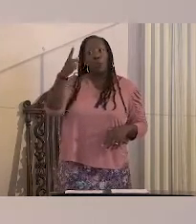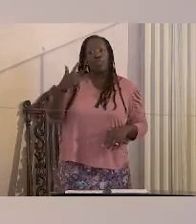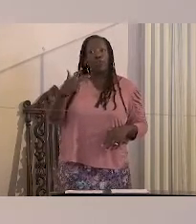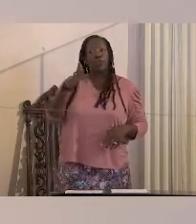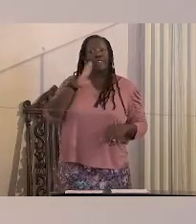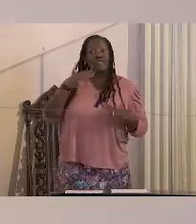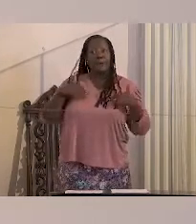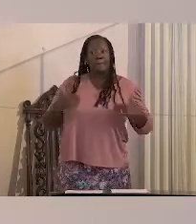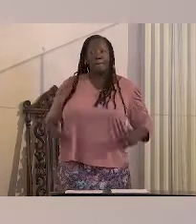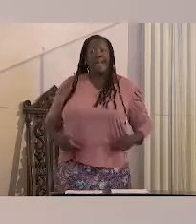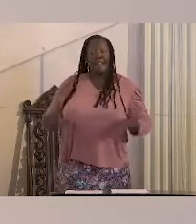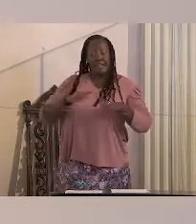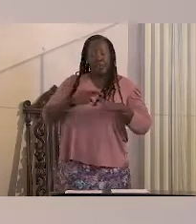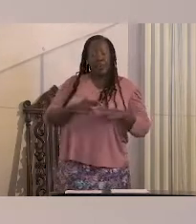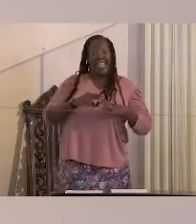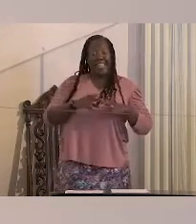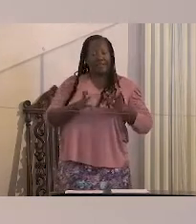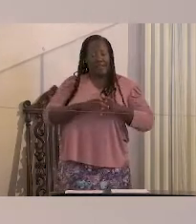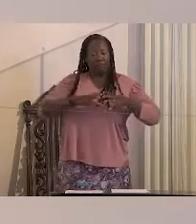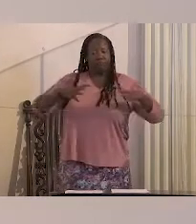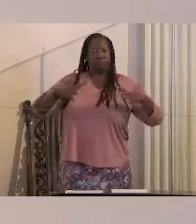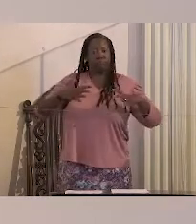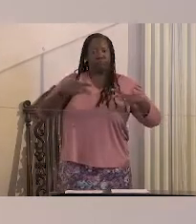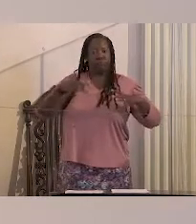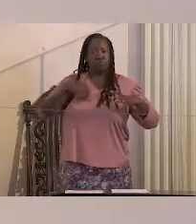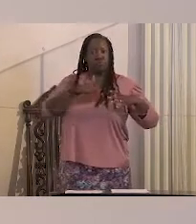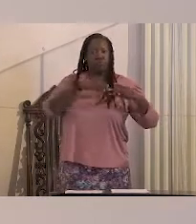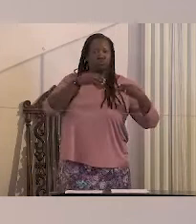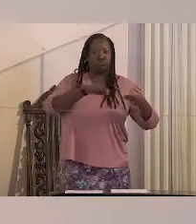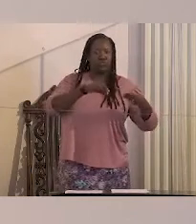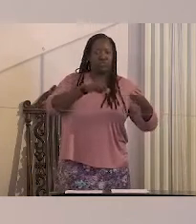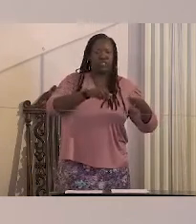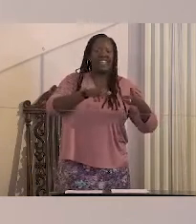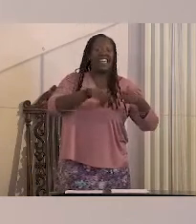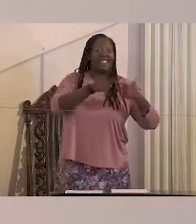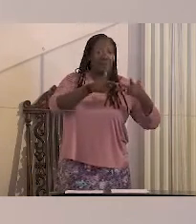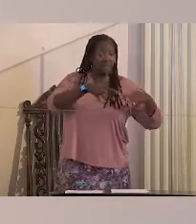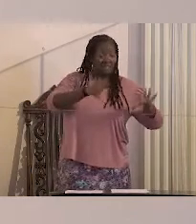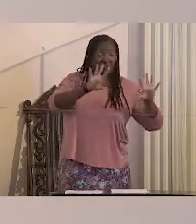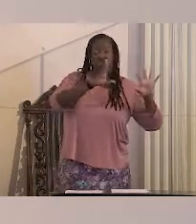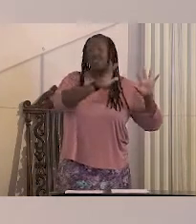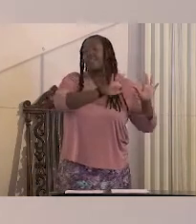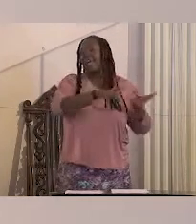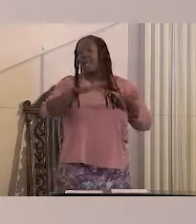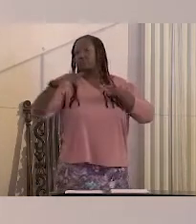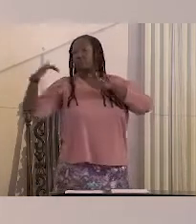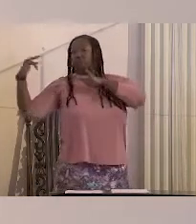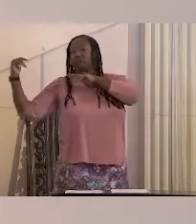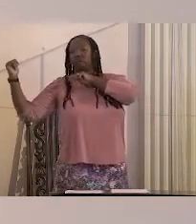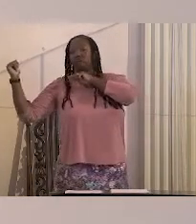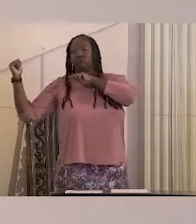nursing and then leave to regenerate themselves.